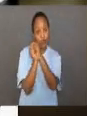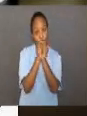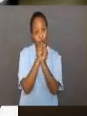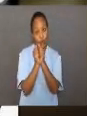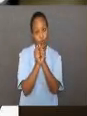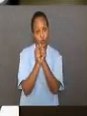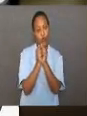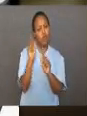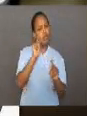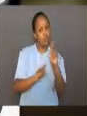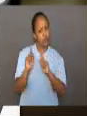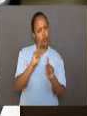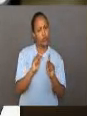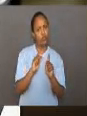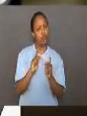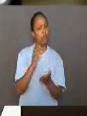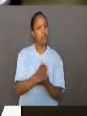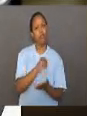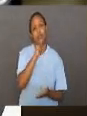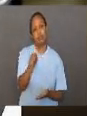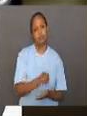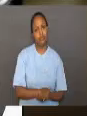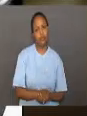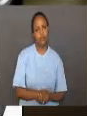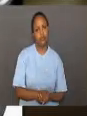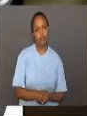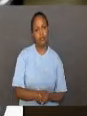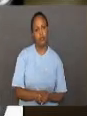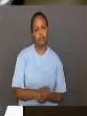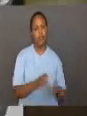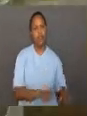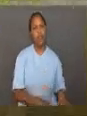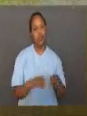The struggles were not over for the peoples of Ethiopia.